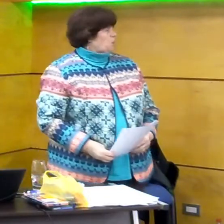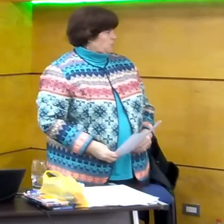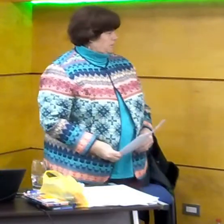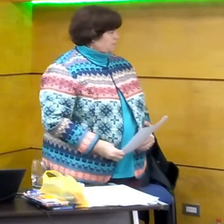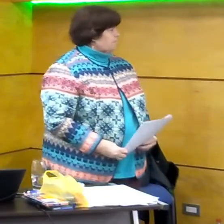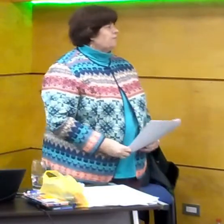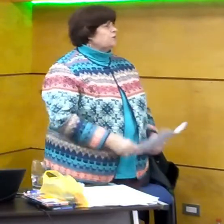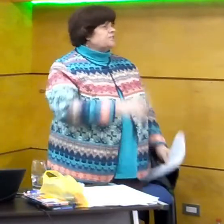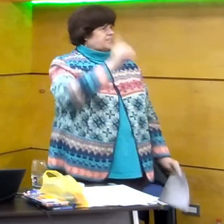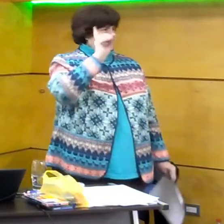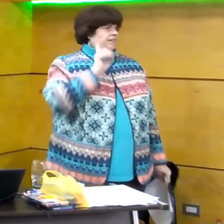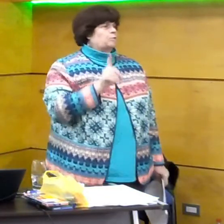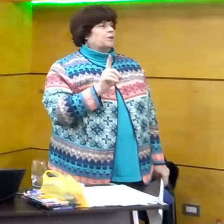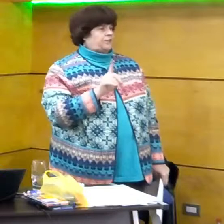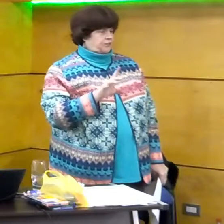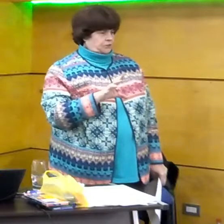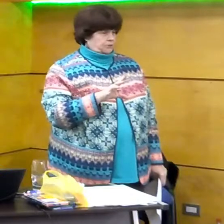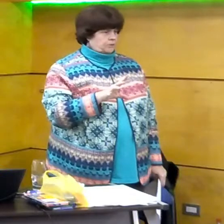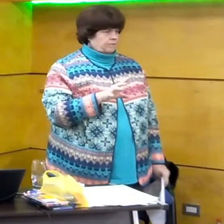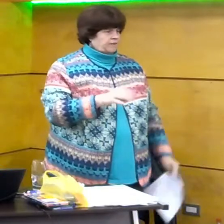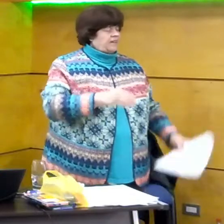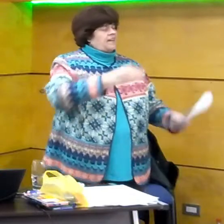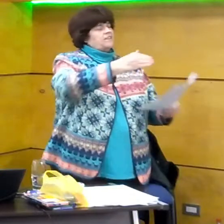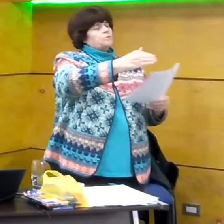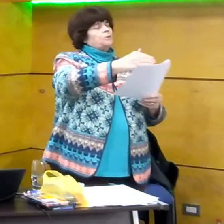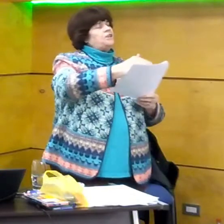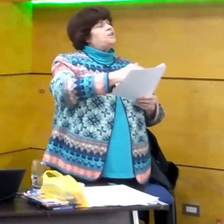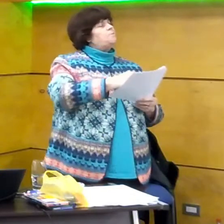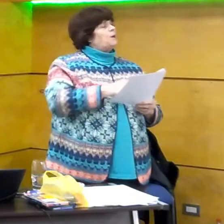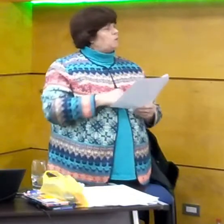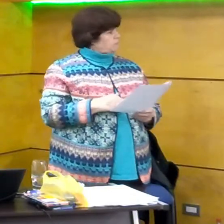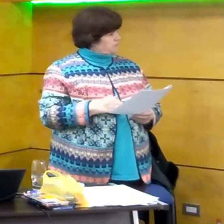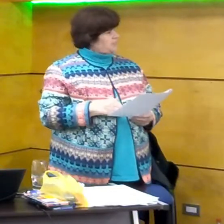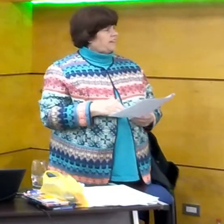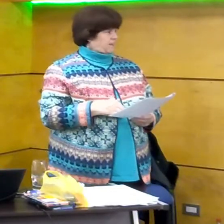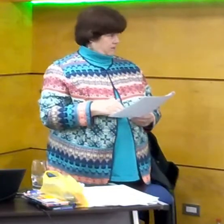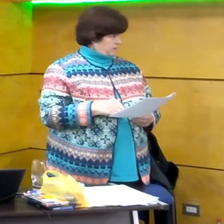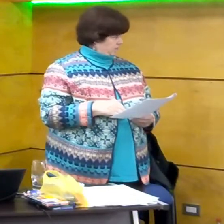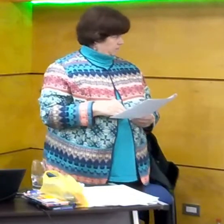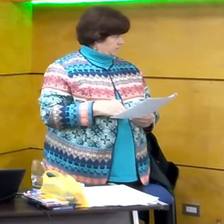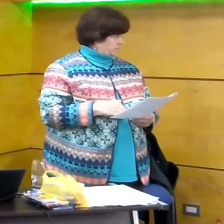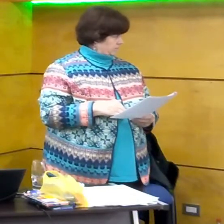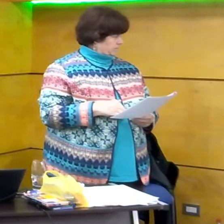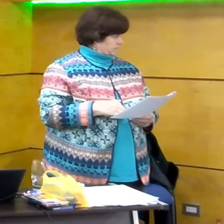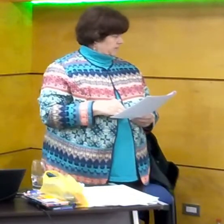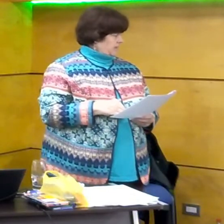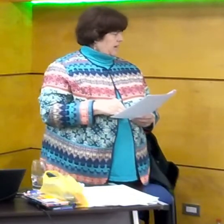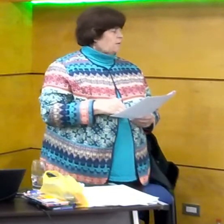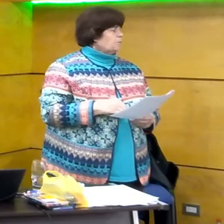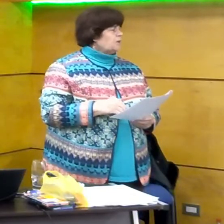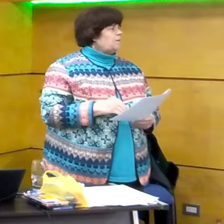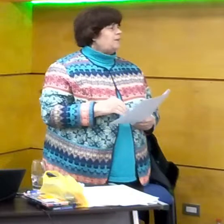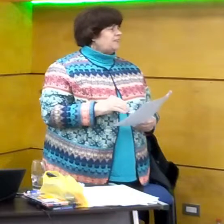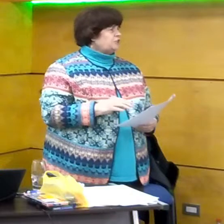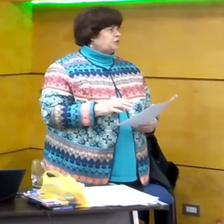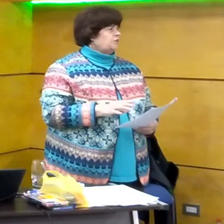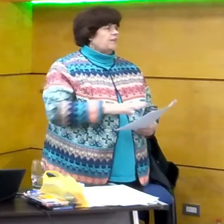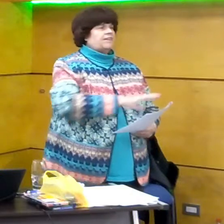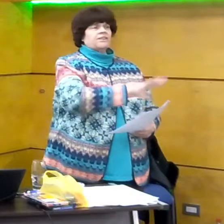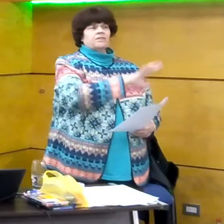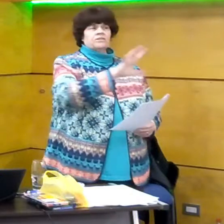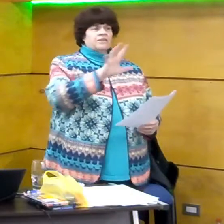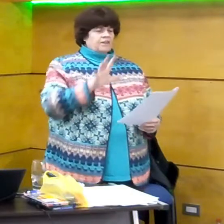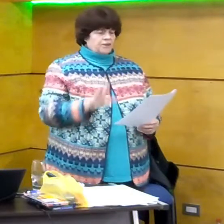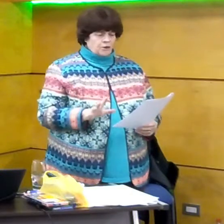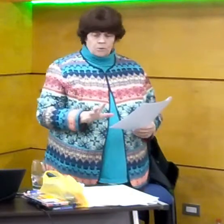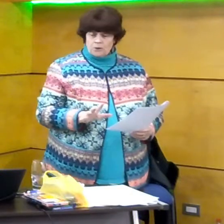introducing the poem, the first thing that we're going to do is read the poem together. And we're going to make sure